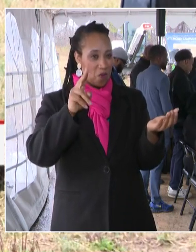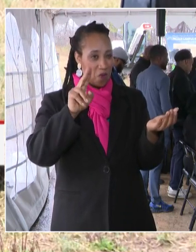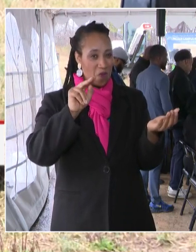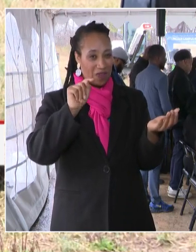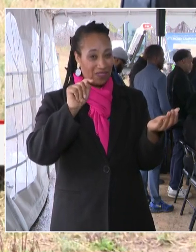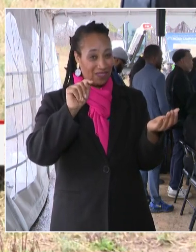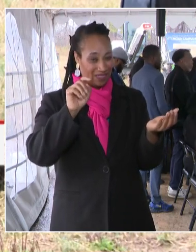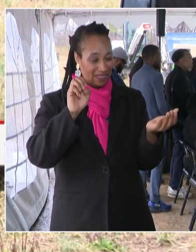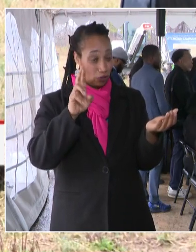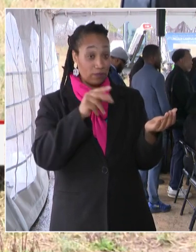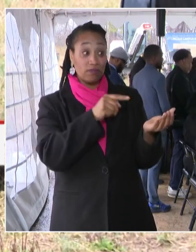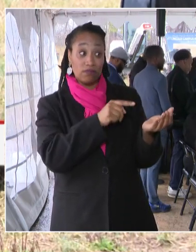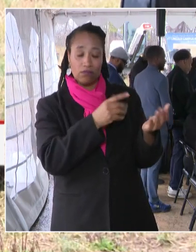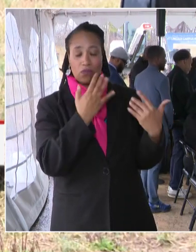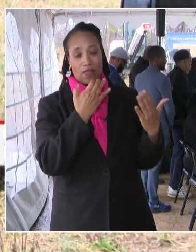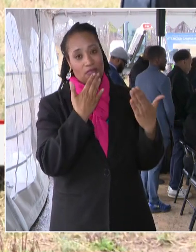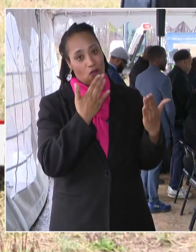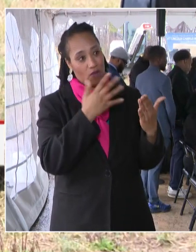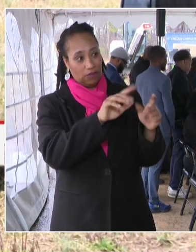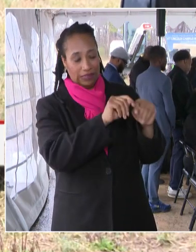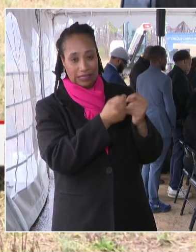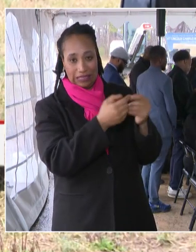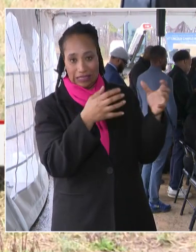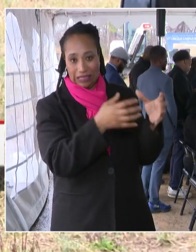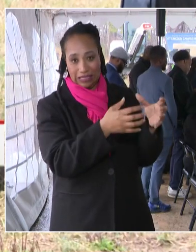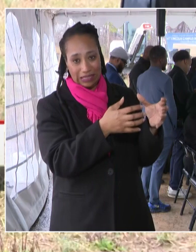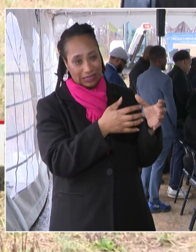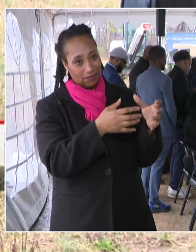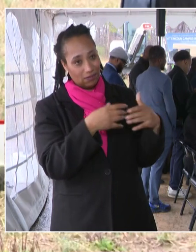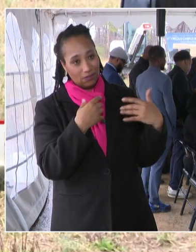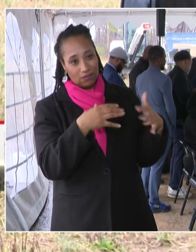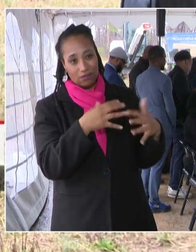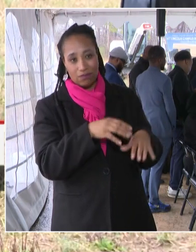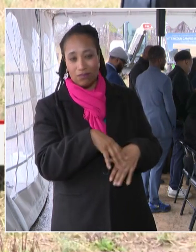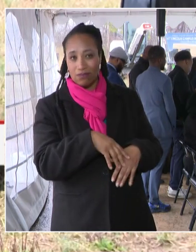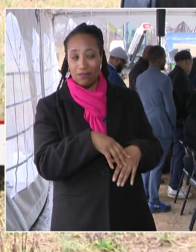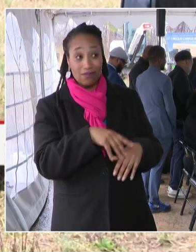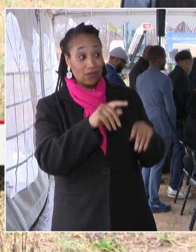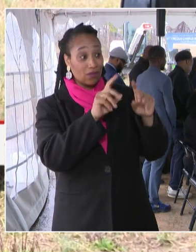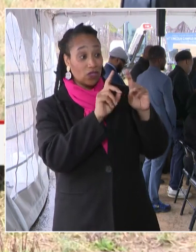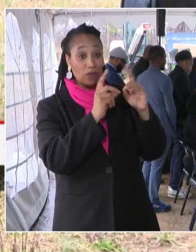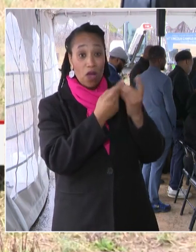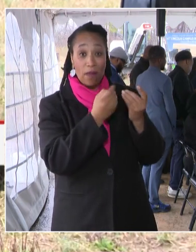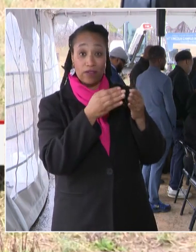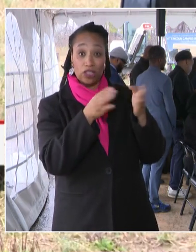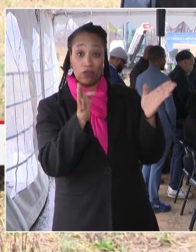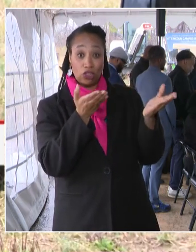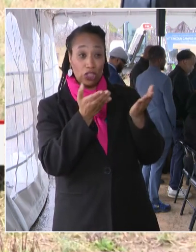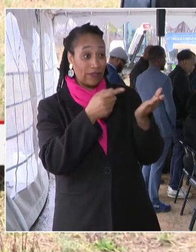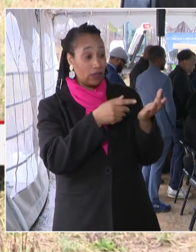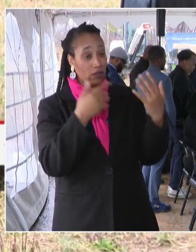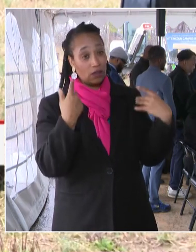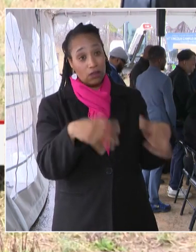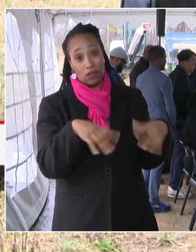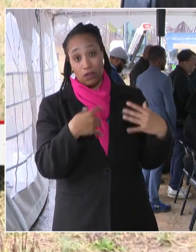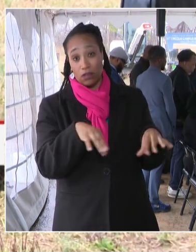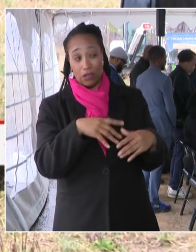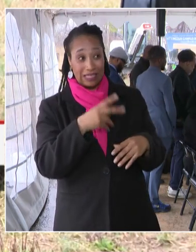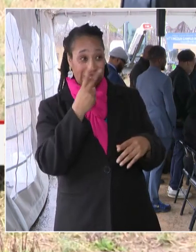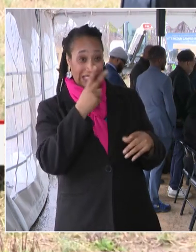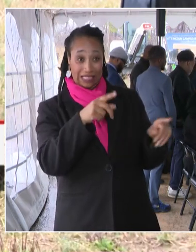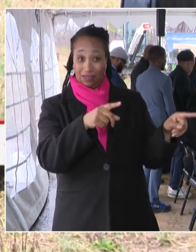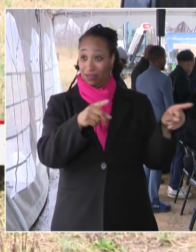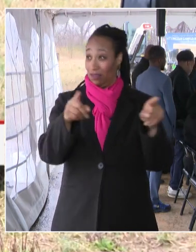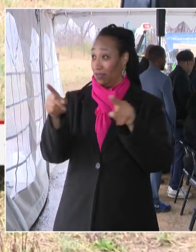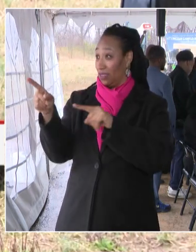neighbor. And I am also just so thrilled that so many community people